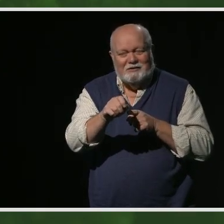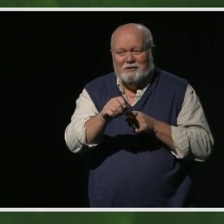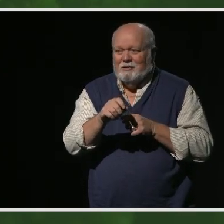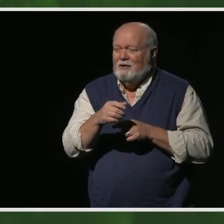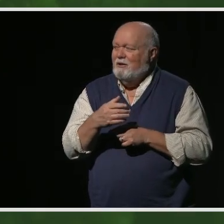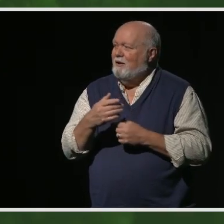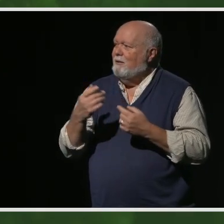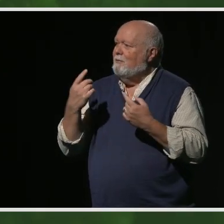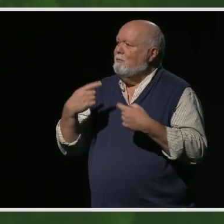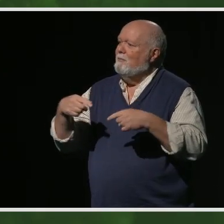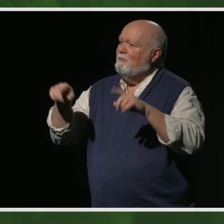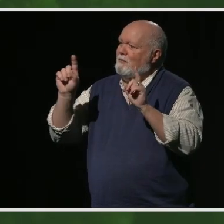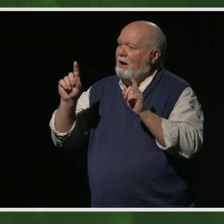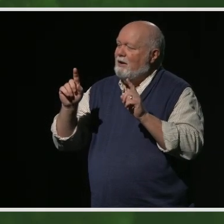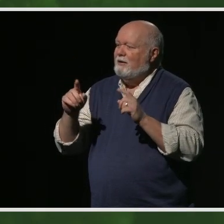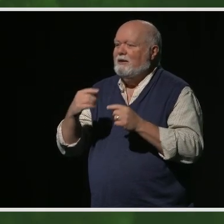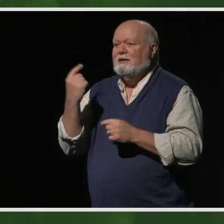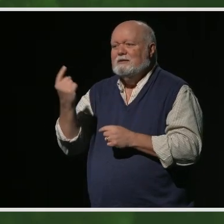love to eat.